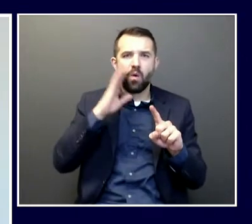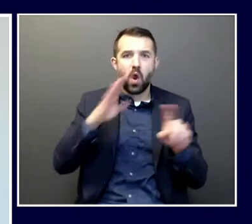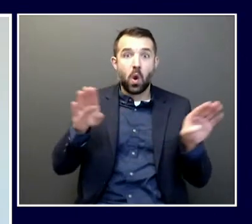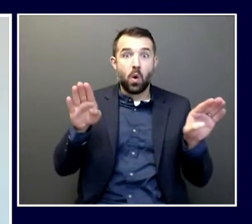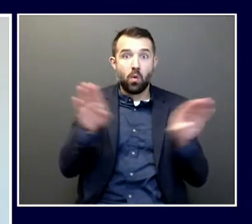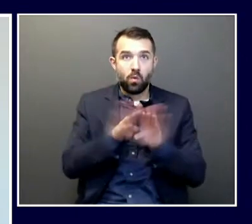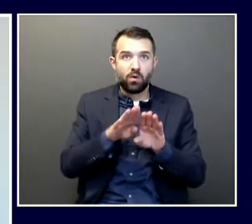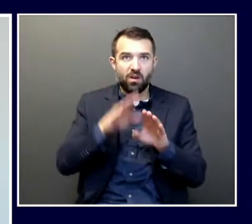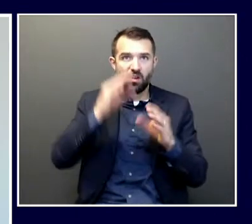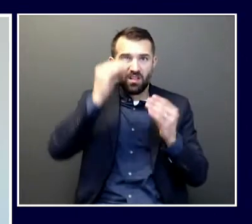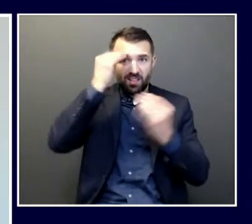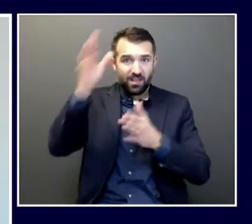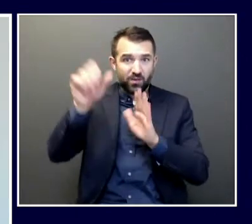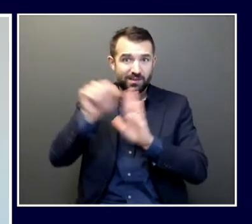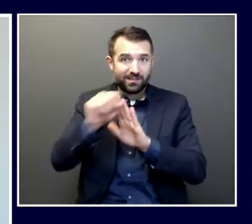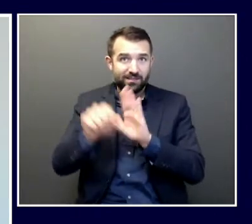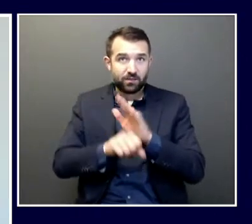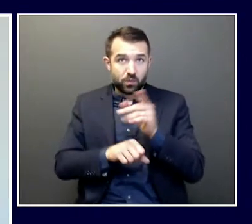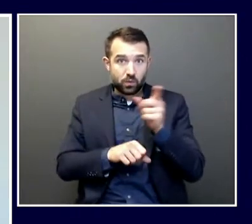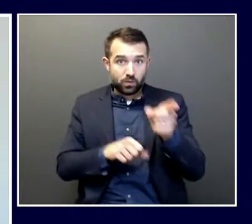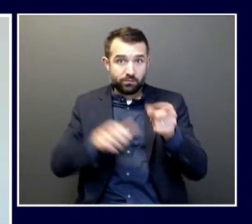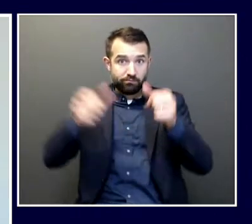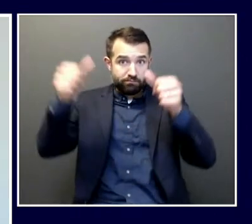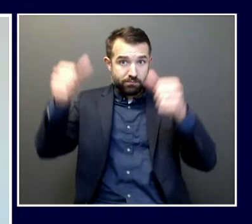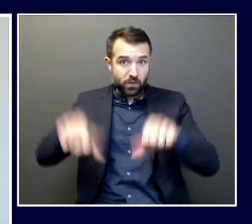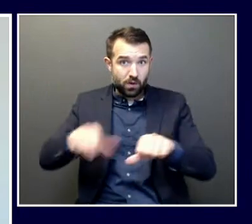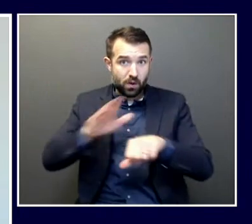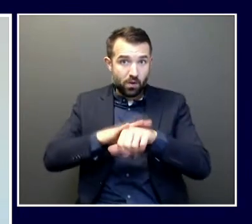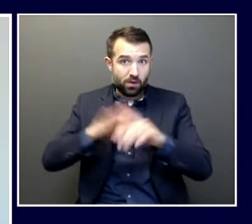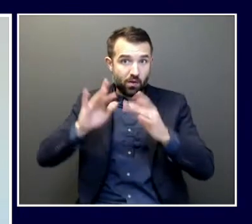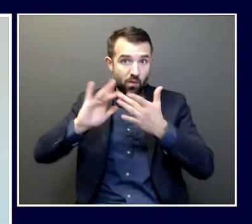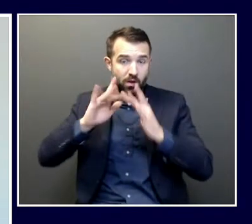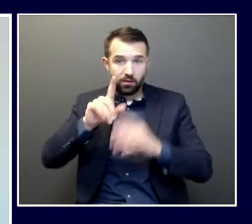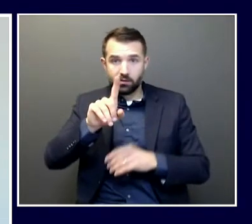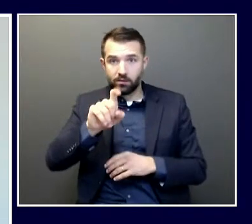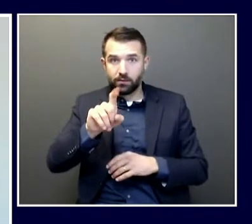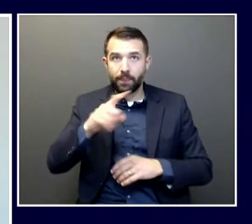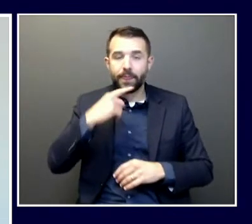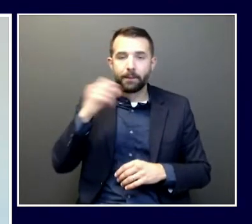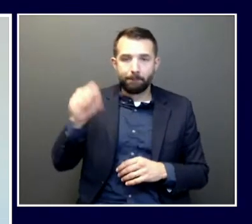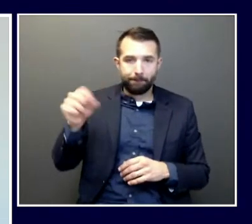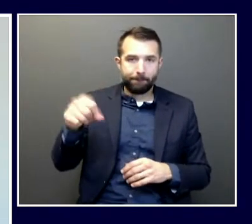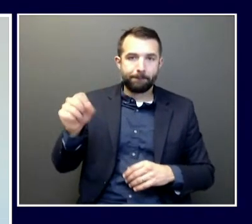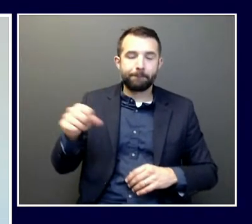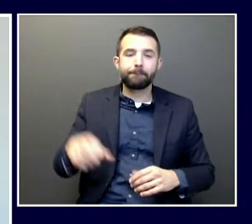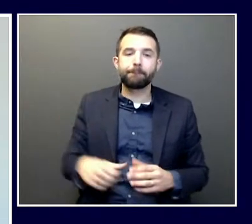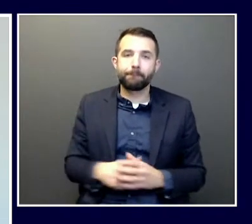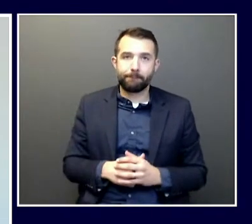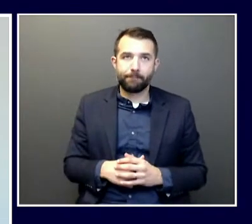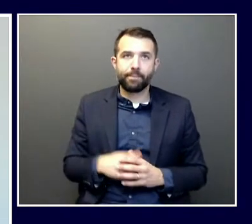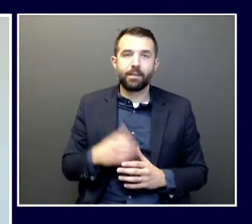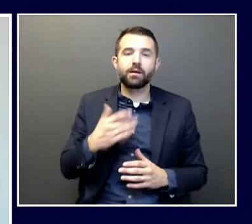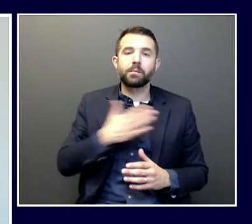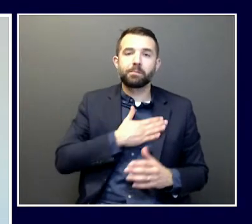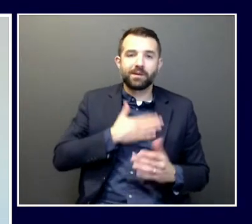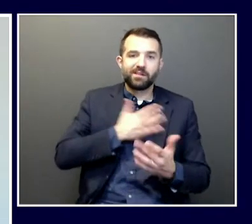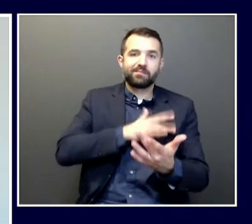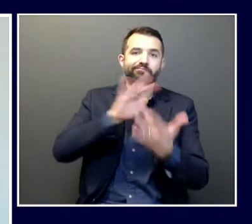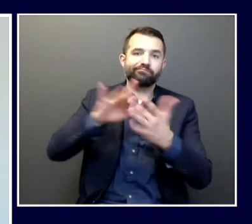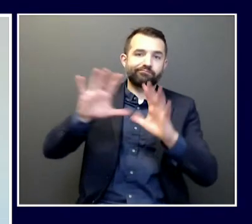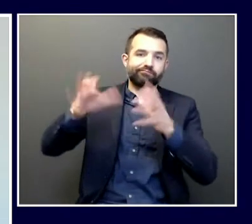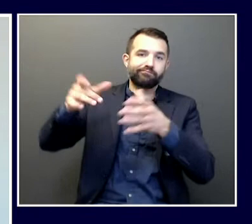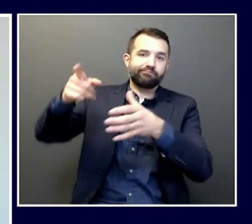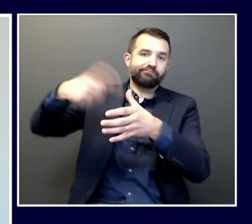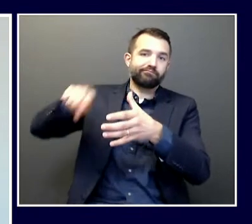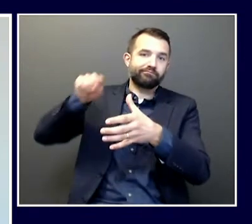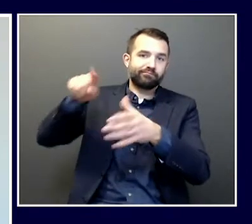or some other public place? Yeah, and I think I'm going to defer you to our Division of Licensing and Certification for a clear answer. I will say the primary